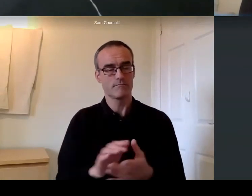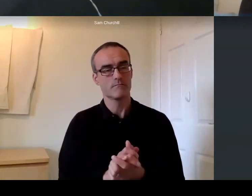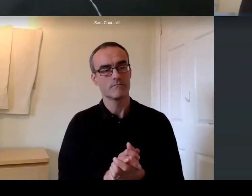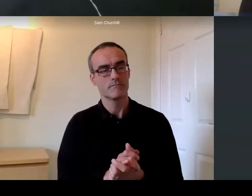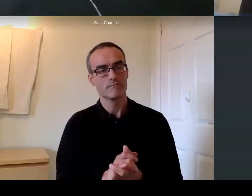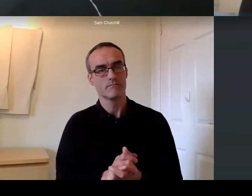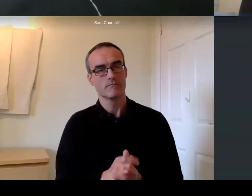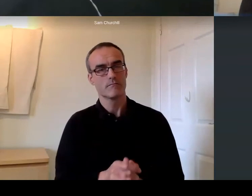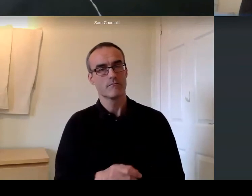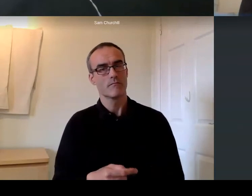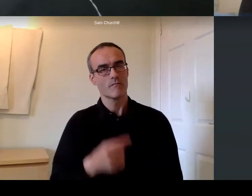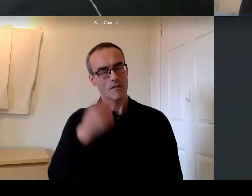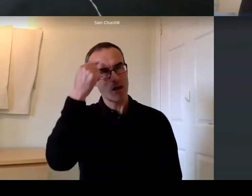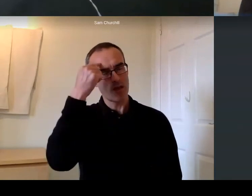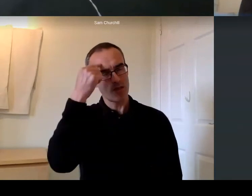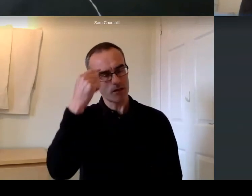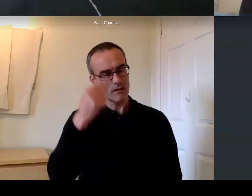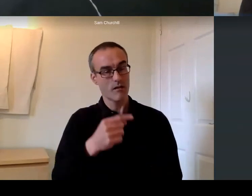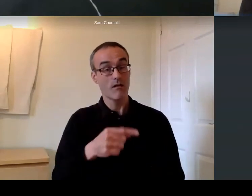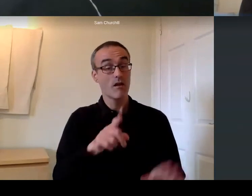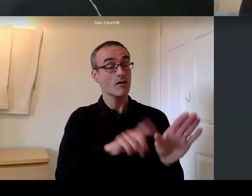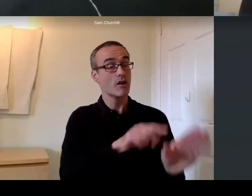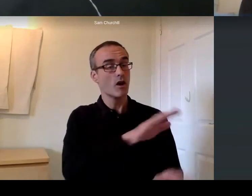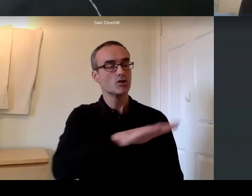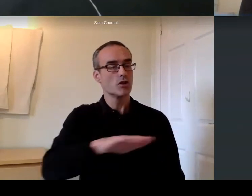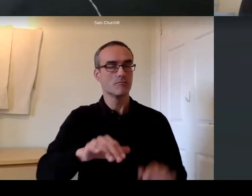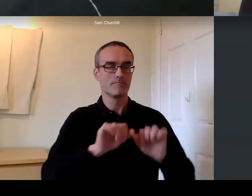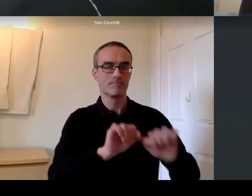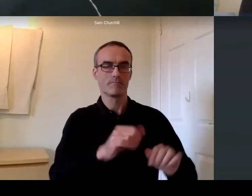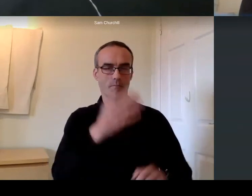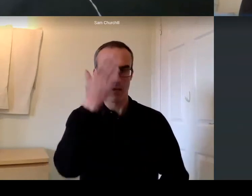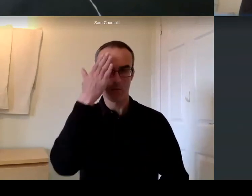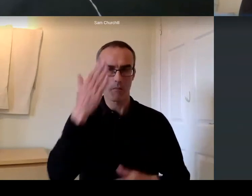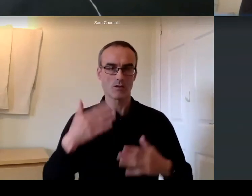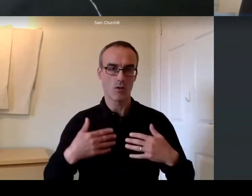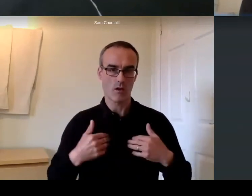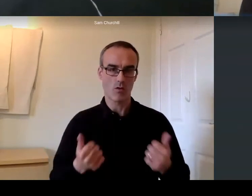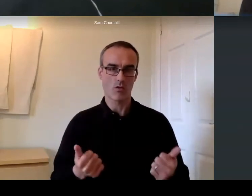mental health around the young kids. So, you know, especially amongst our, you know,